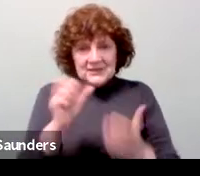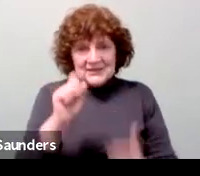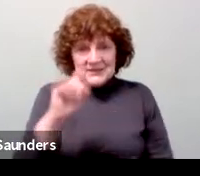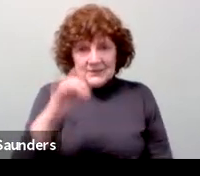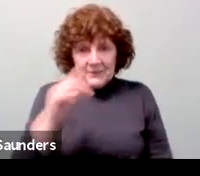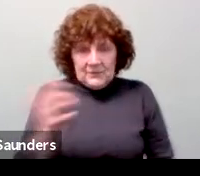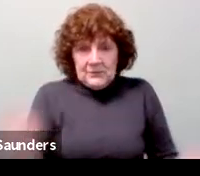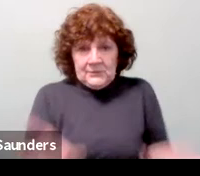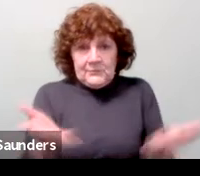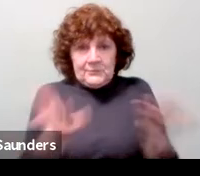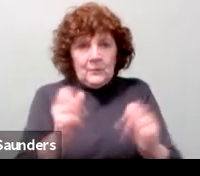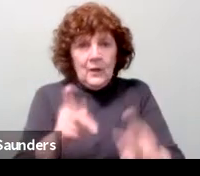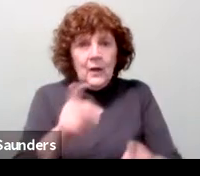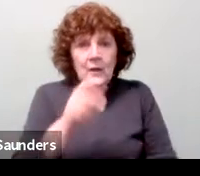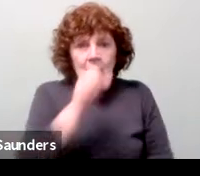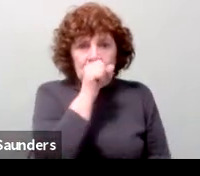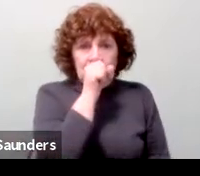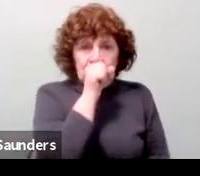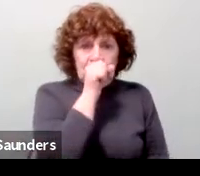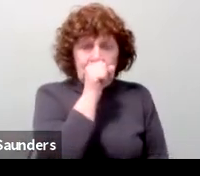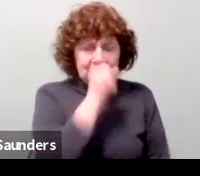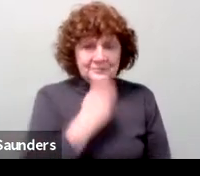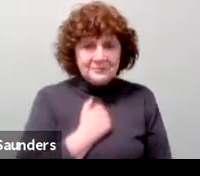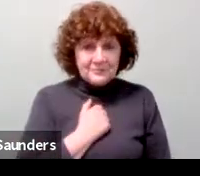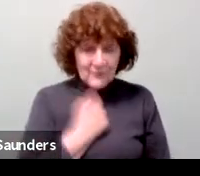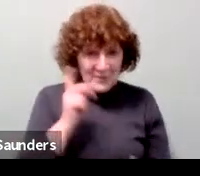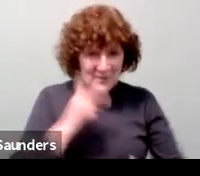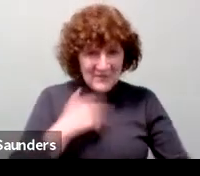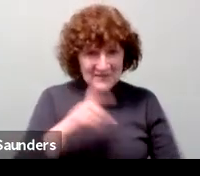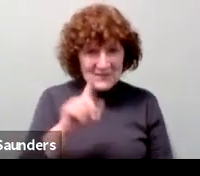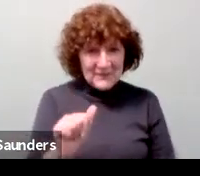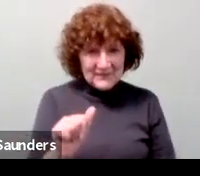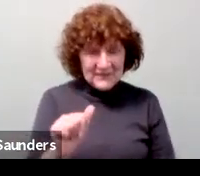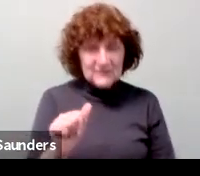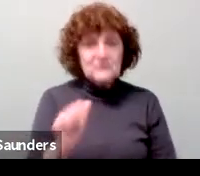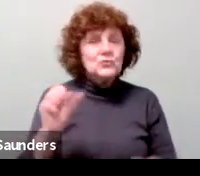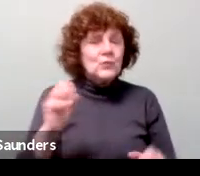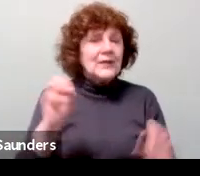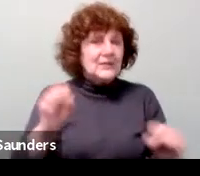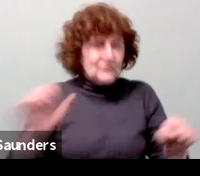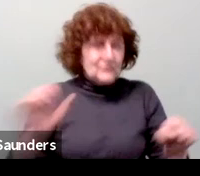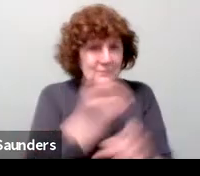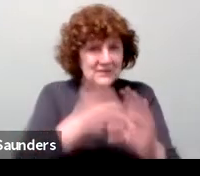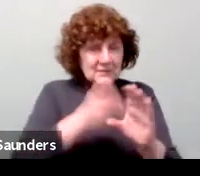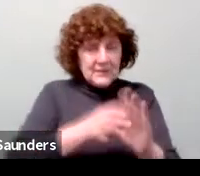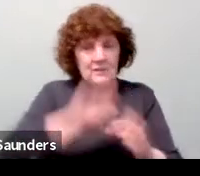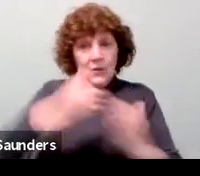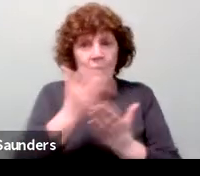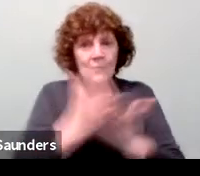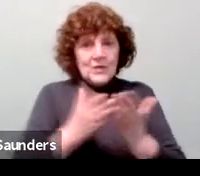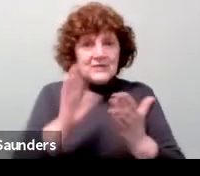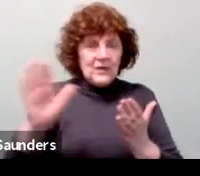so that people with disabilities can fully participate in all aspects of their community.